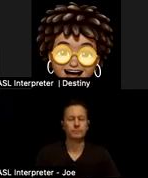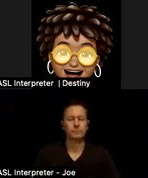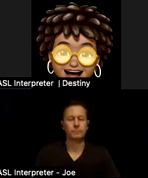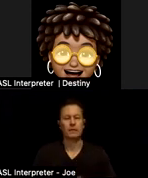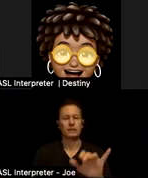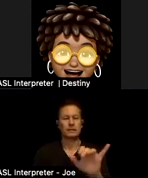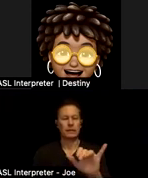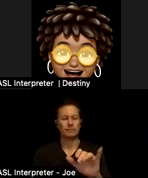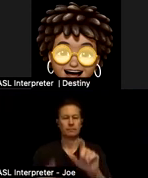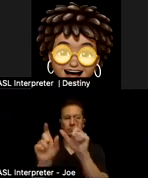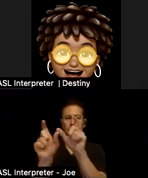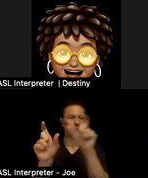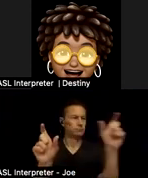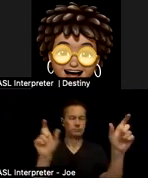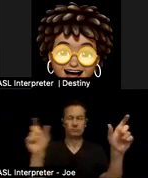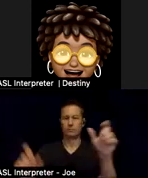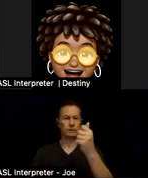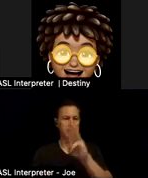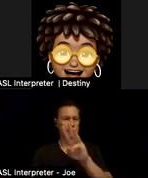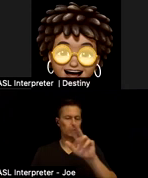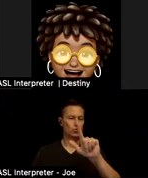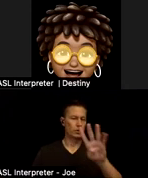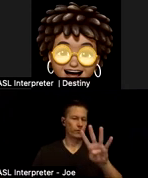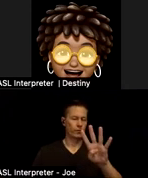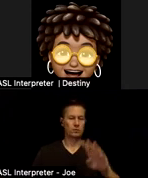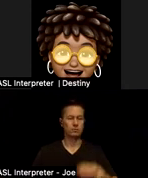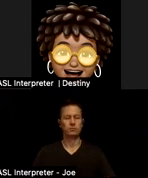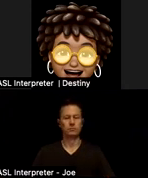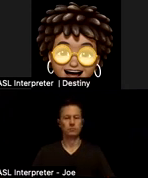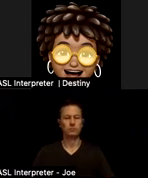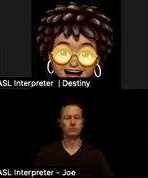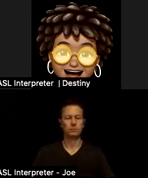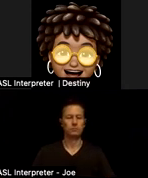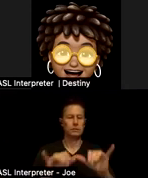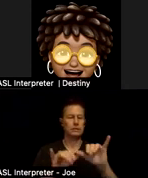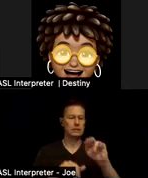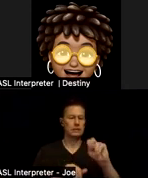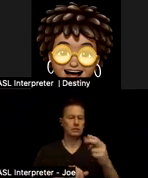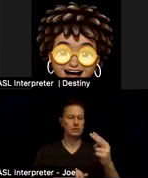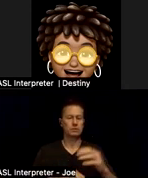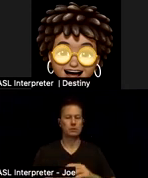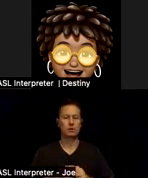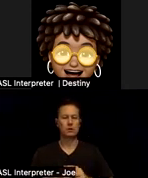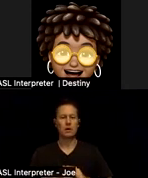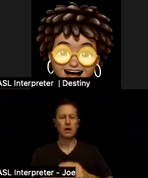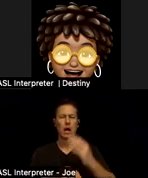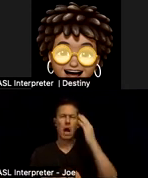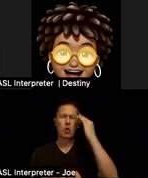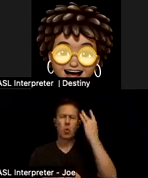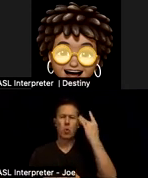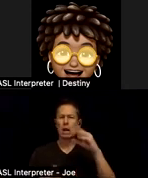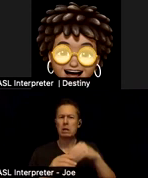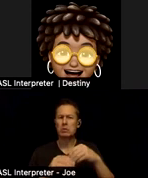16 or 24 inches. I have no idea why I included this in this slide, because the average